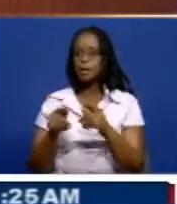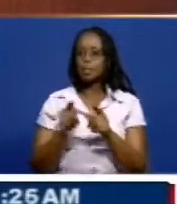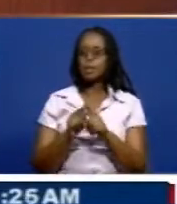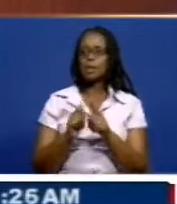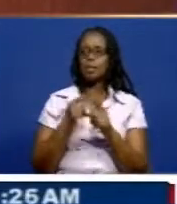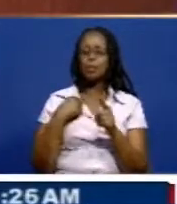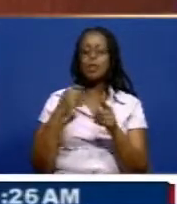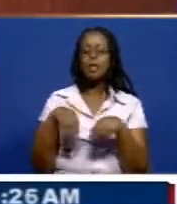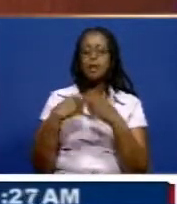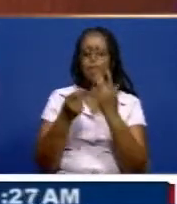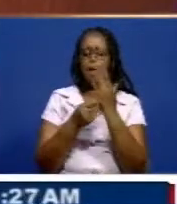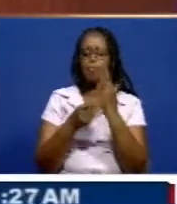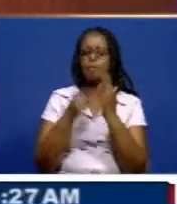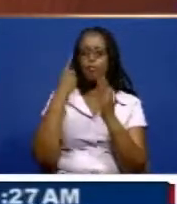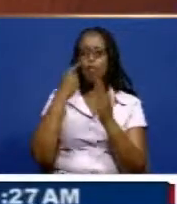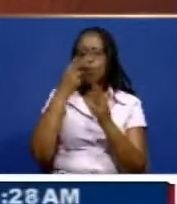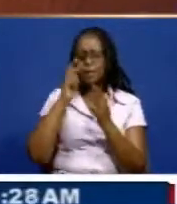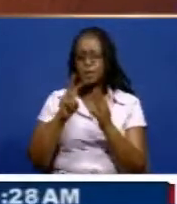calling.